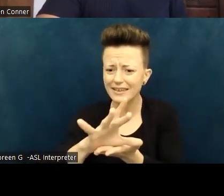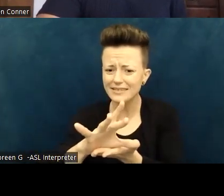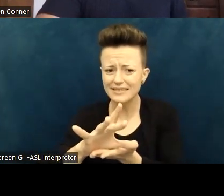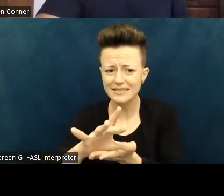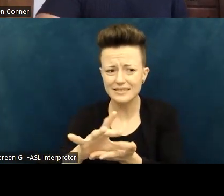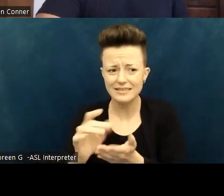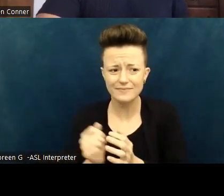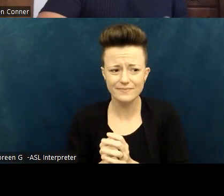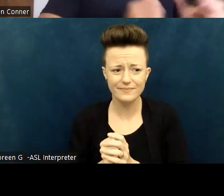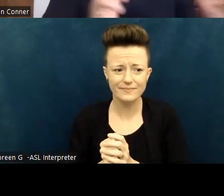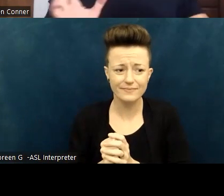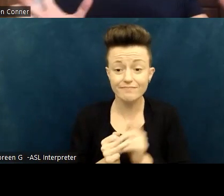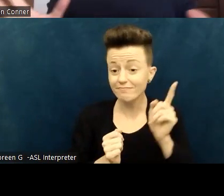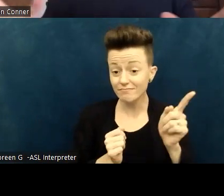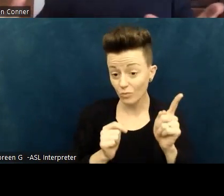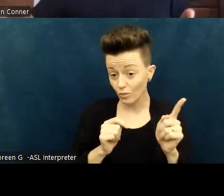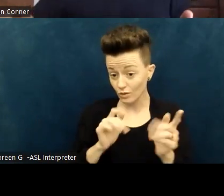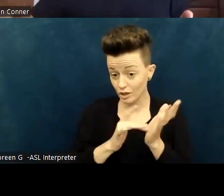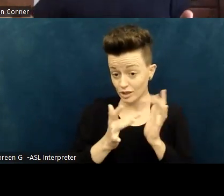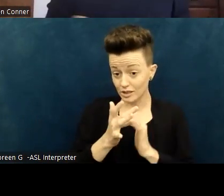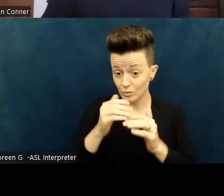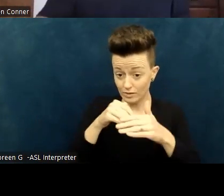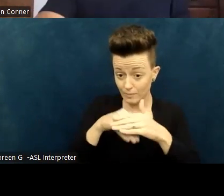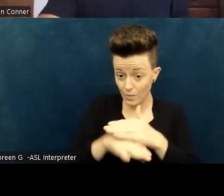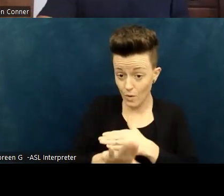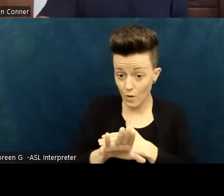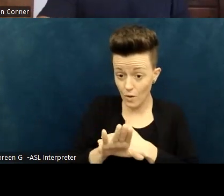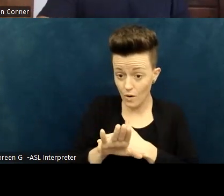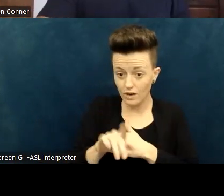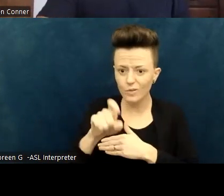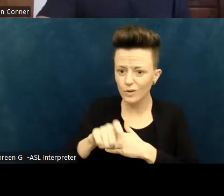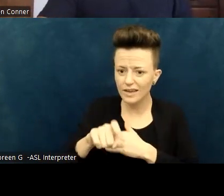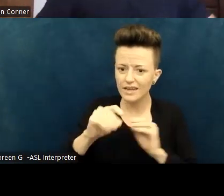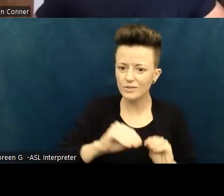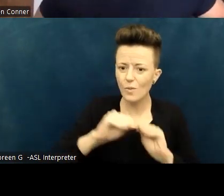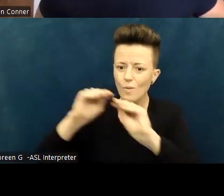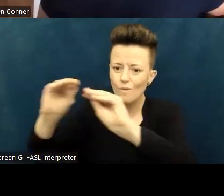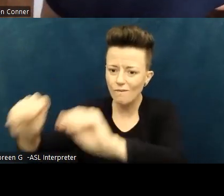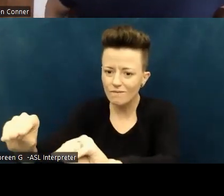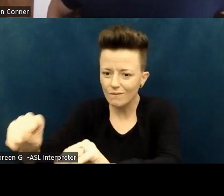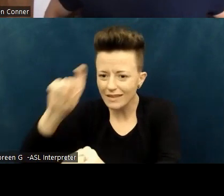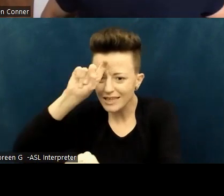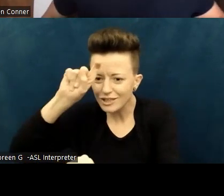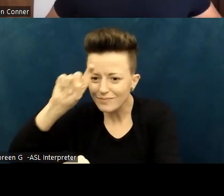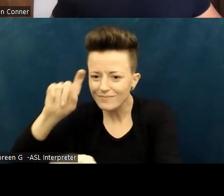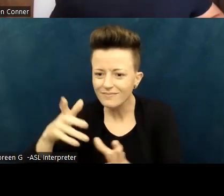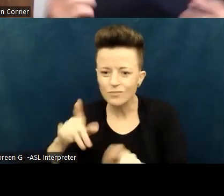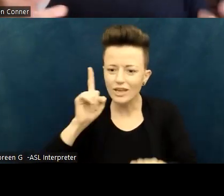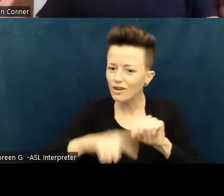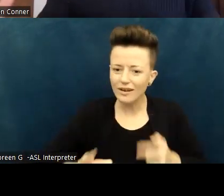immigrant, traveling, pushed out of his own land. So Jesus